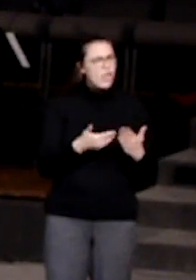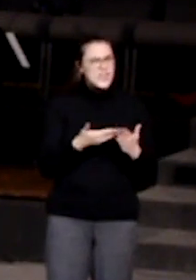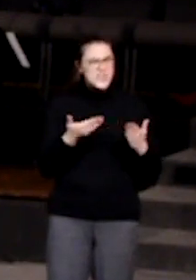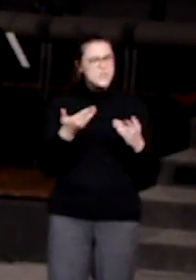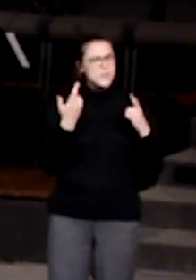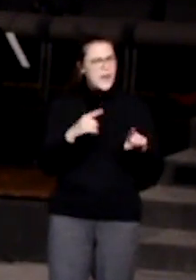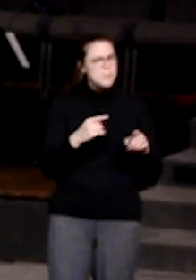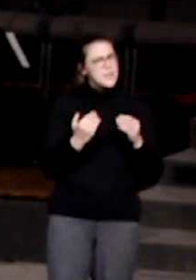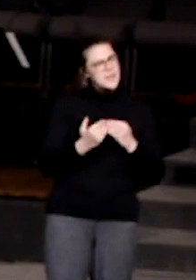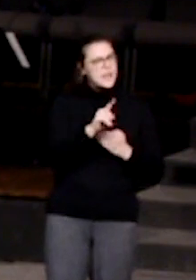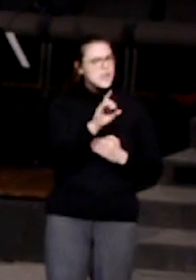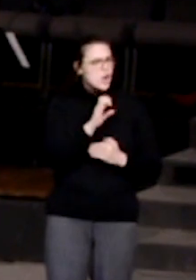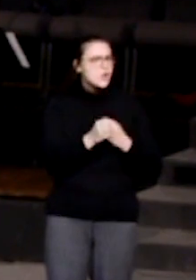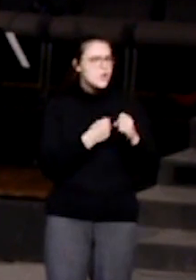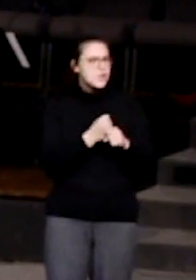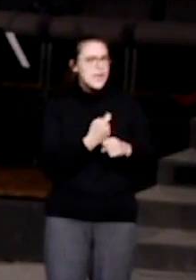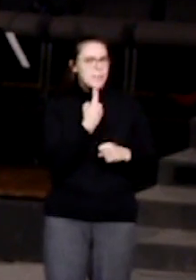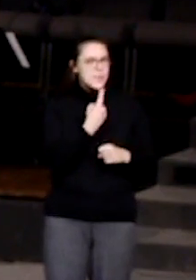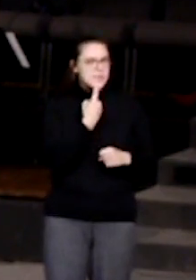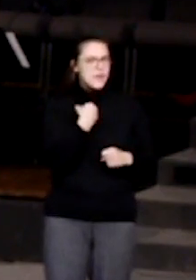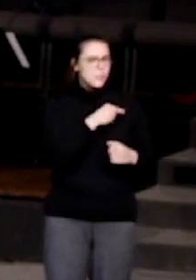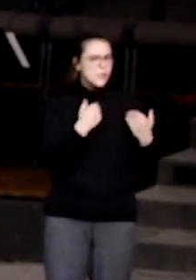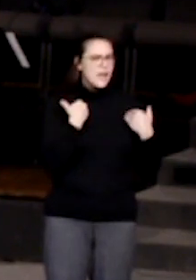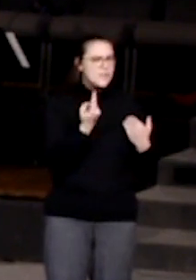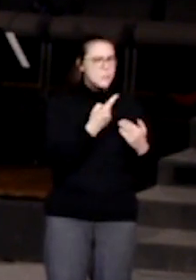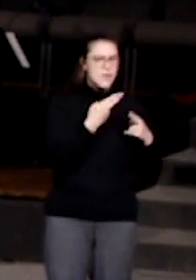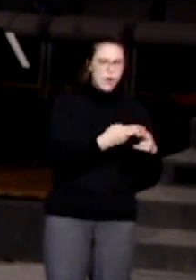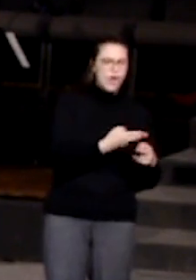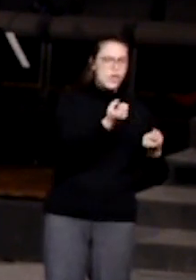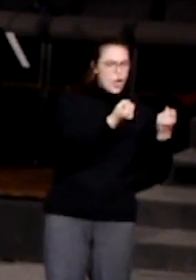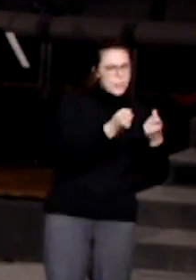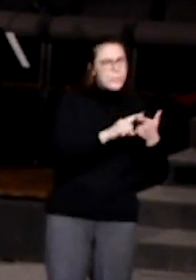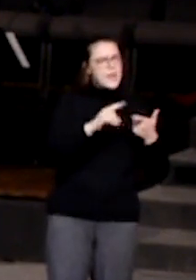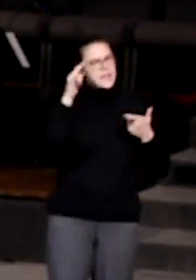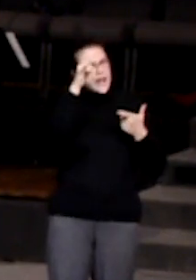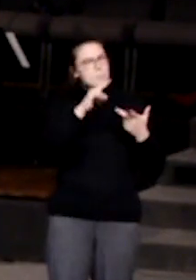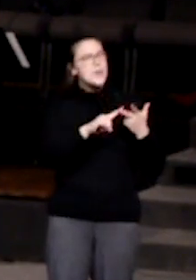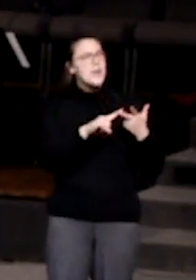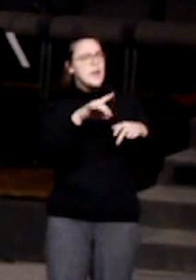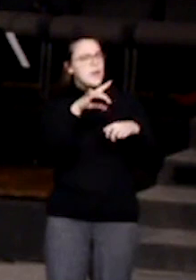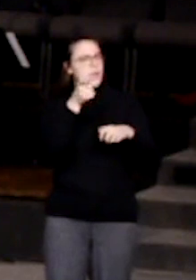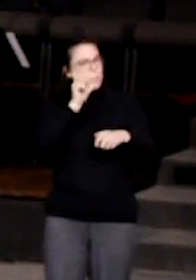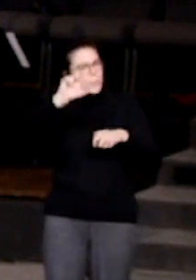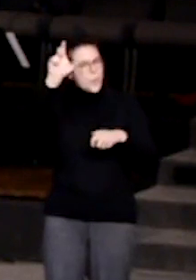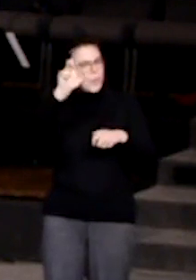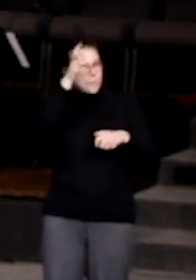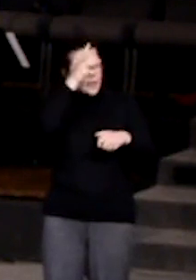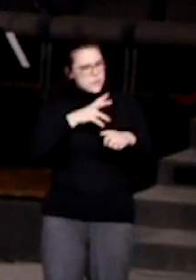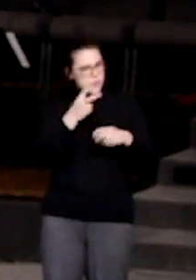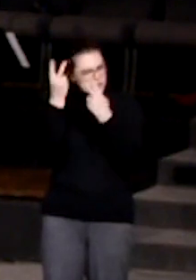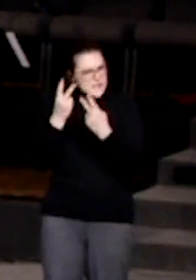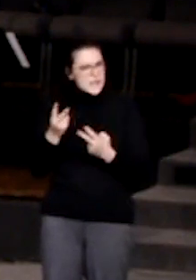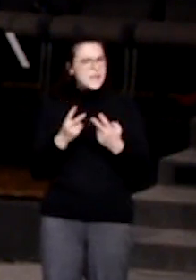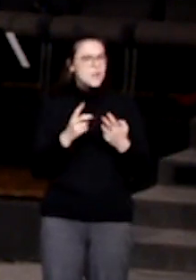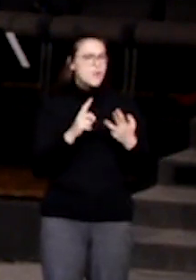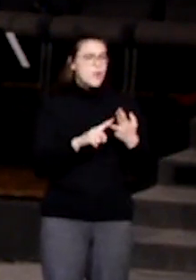next 100 years. I'm going to say that we're going to have a thing called the automobile, the airplane, we're going to put a man on the moon, we're going to have 2 world wars, some